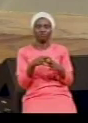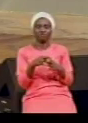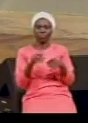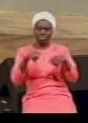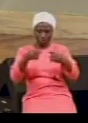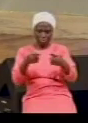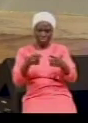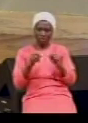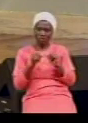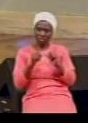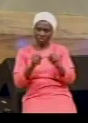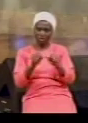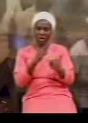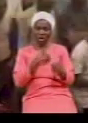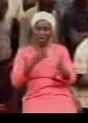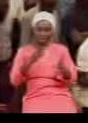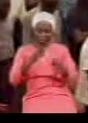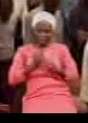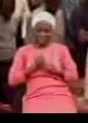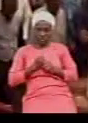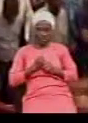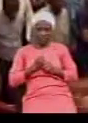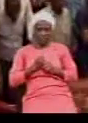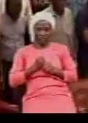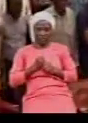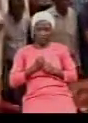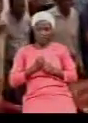Go ahead and possess.